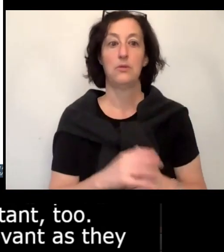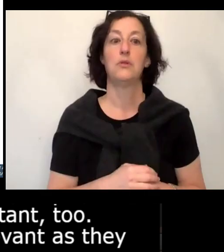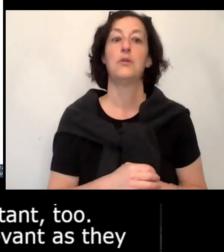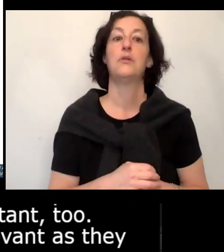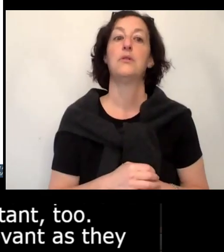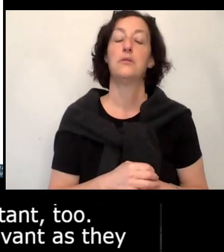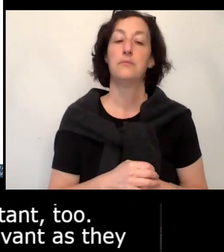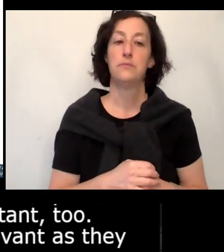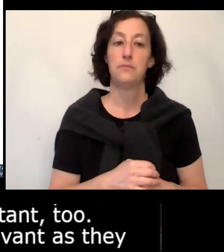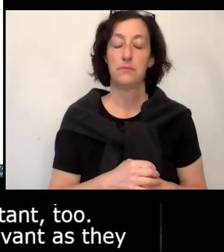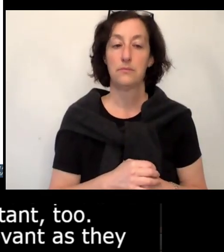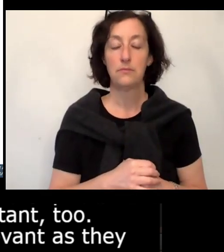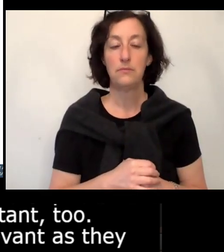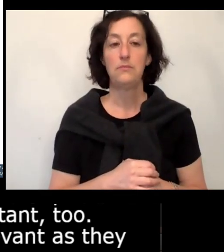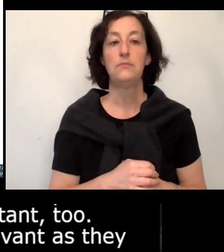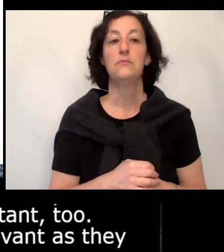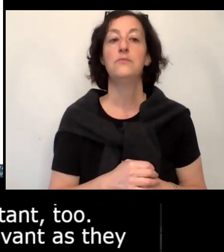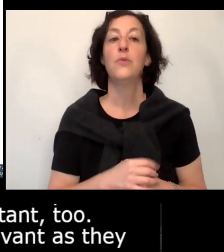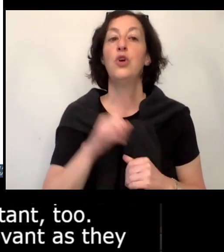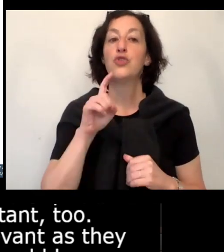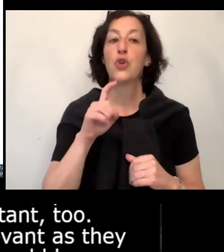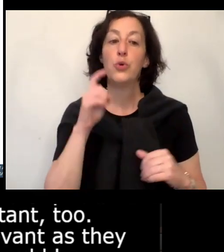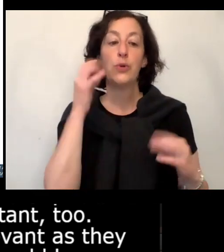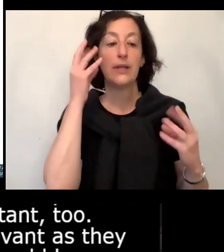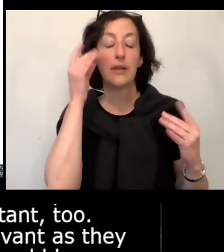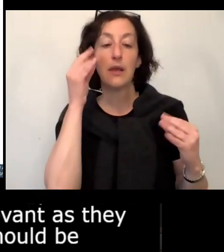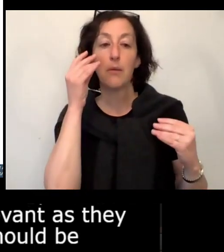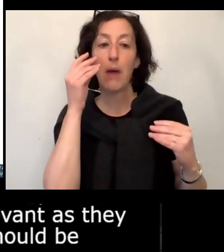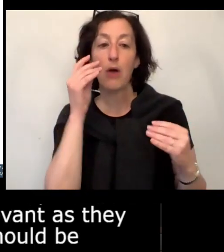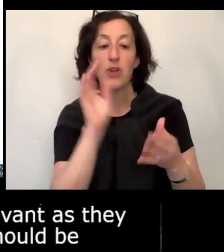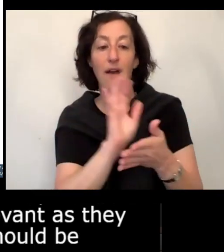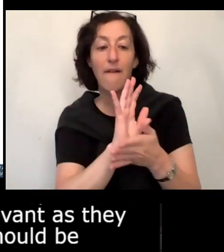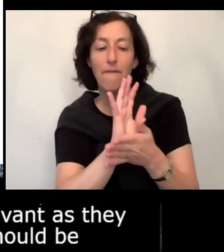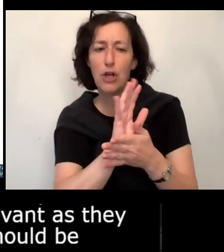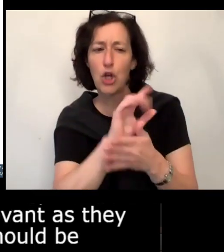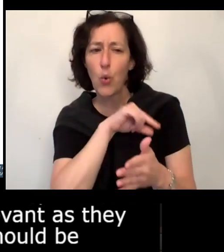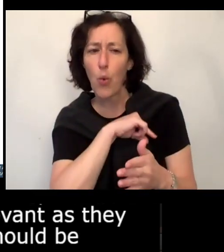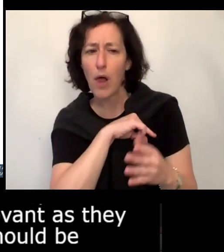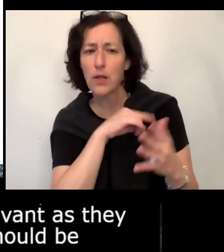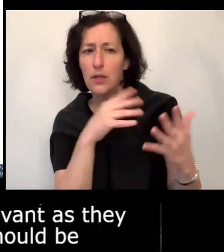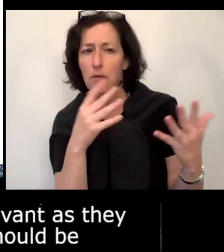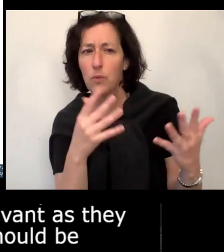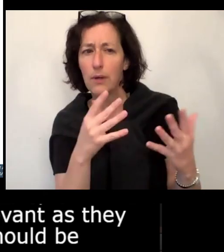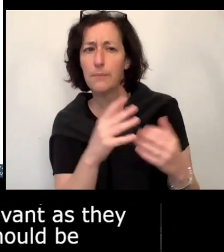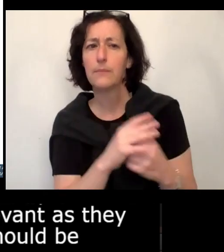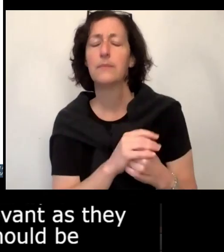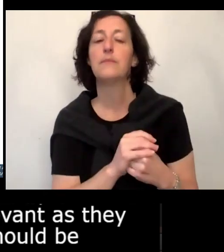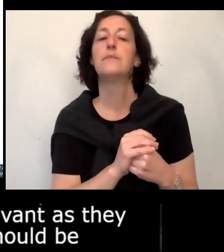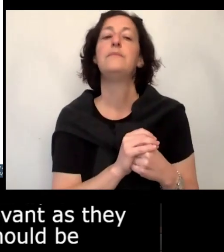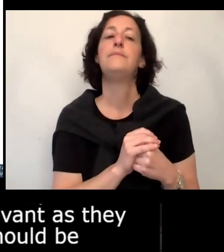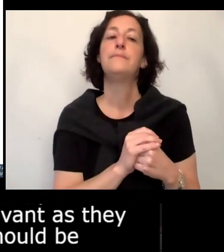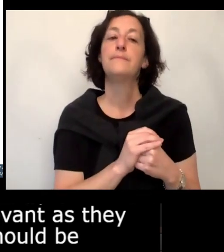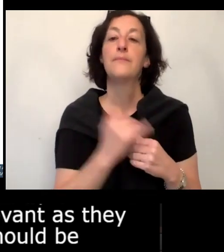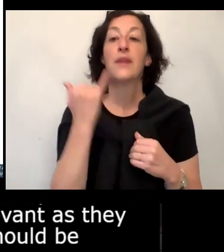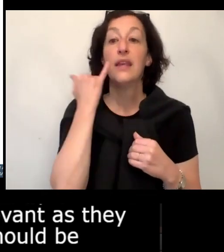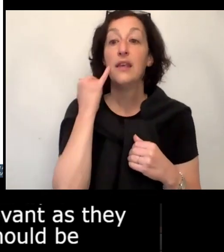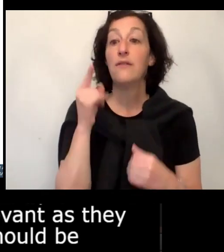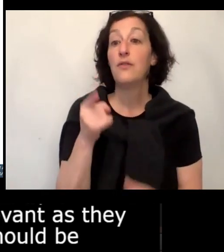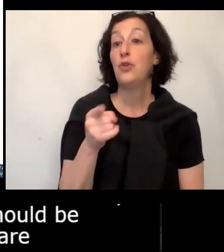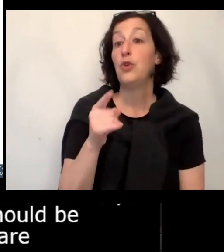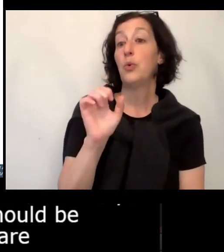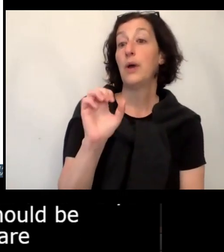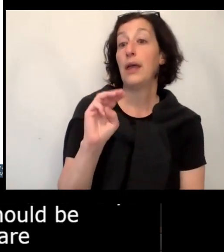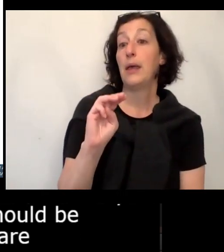be looking at the type of the video quality. If you are embedding a video, as I